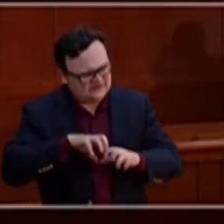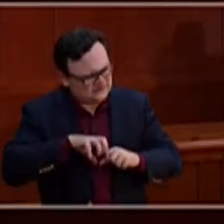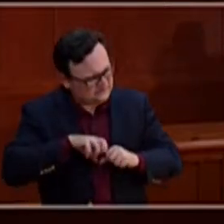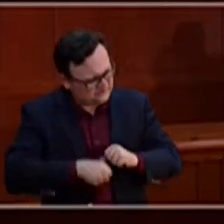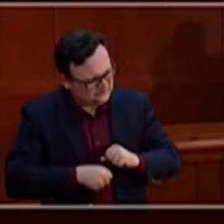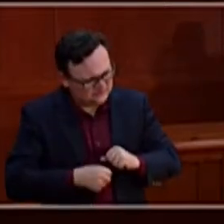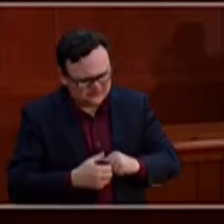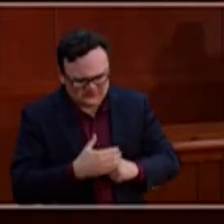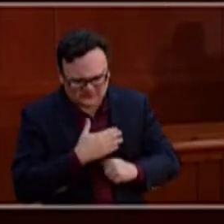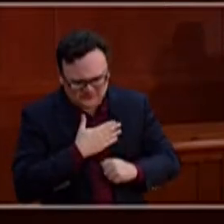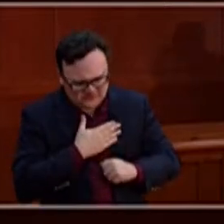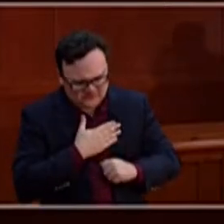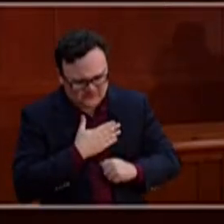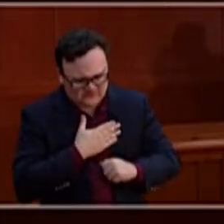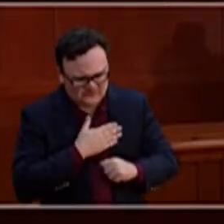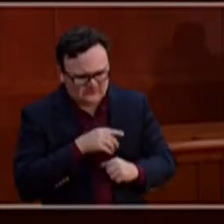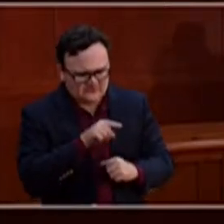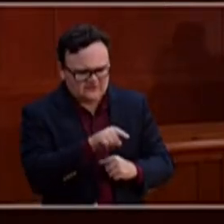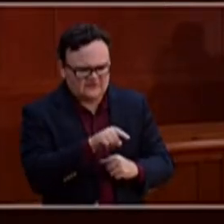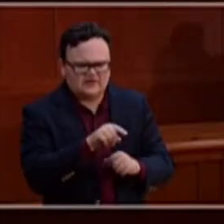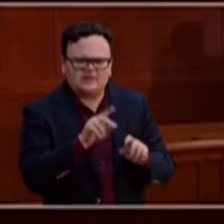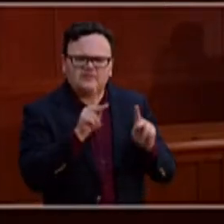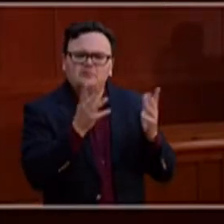over the restrictions on visitation.